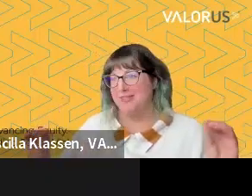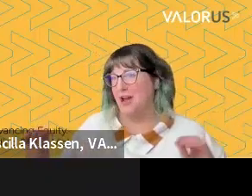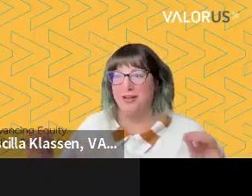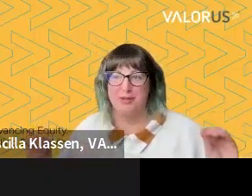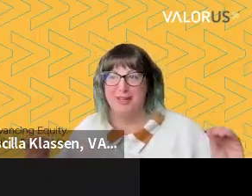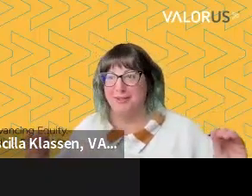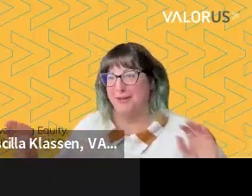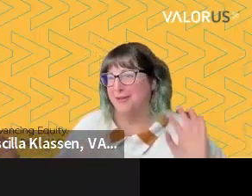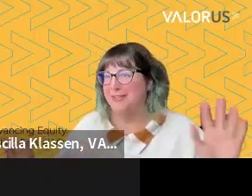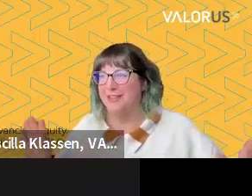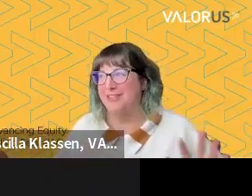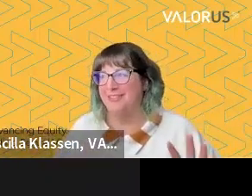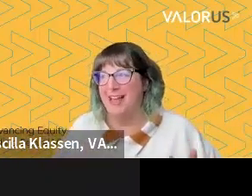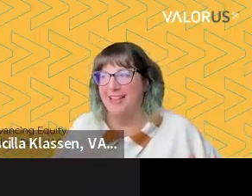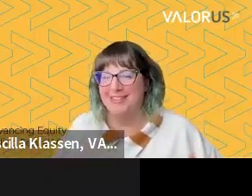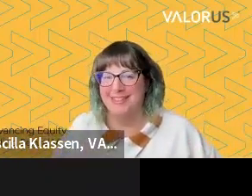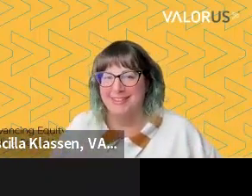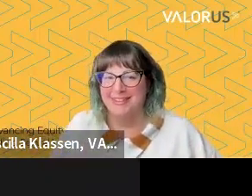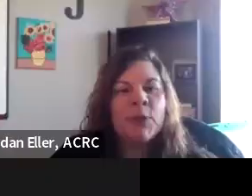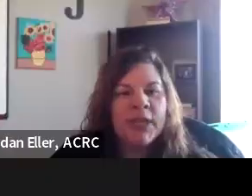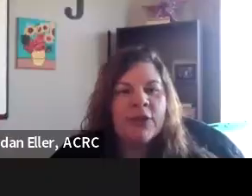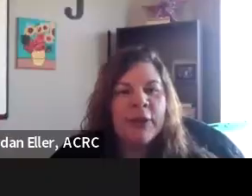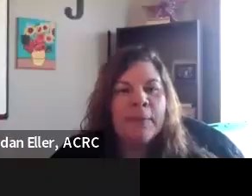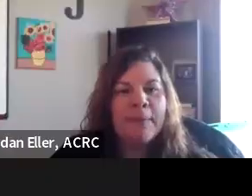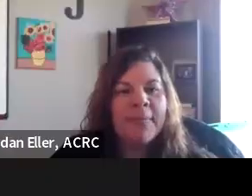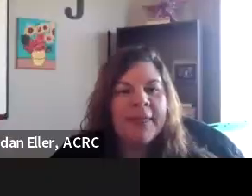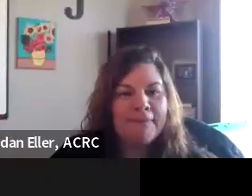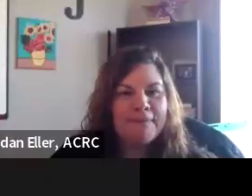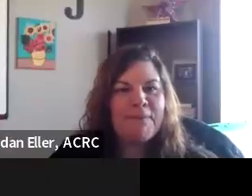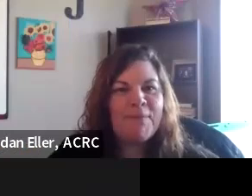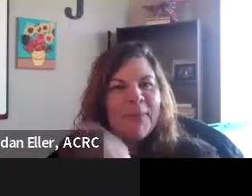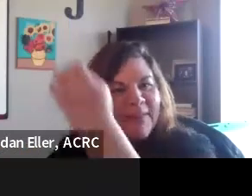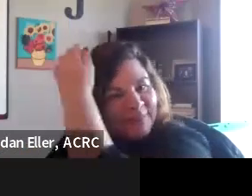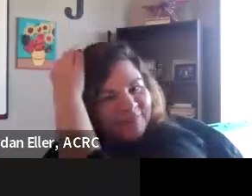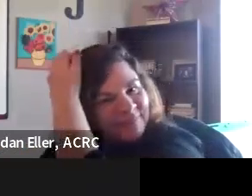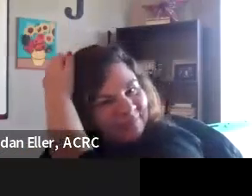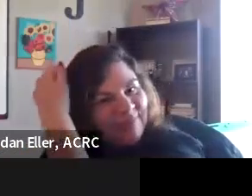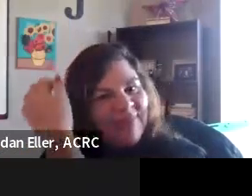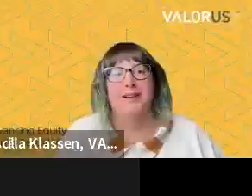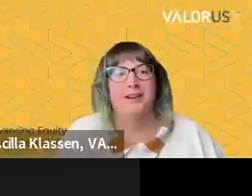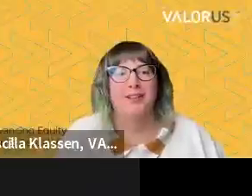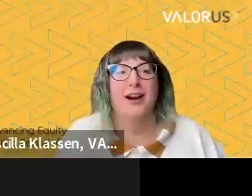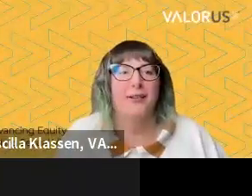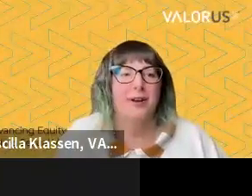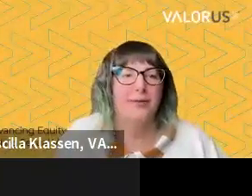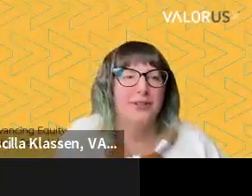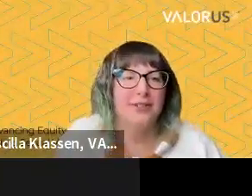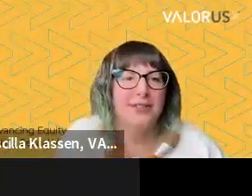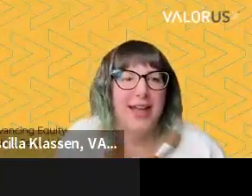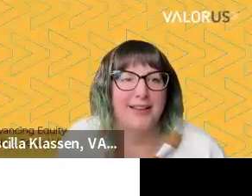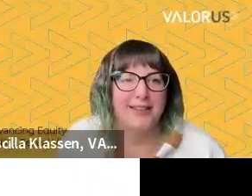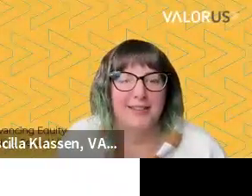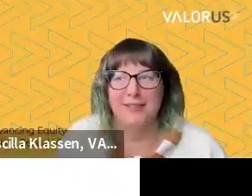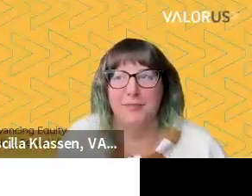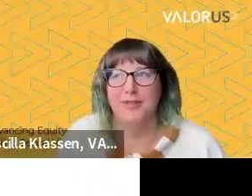Yes? No, it's not in presenter view. It's just the slides. It's presenter view. It's still in It presenter. is. Yeah. Oh my gosh. All right. Well, we'll